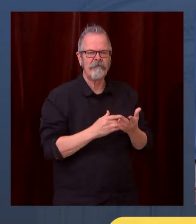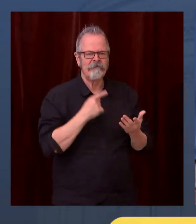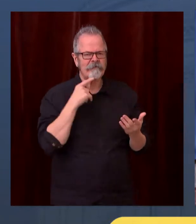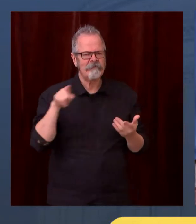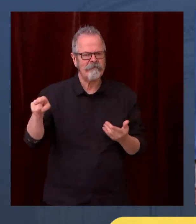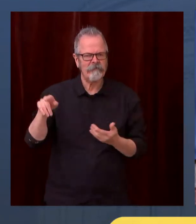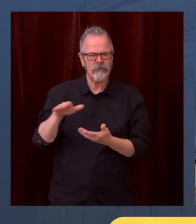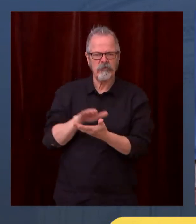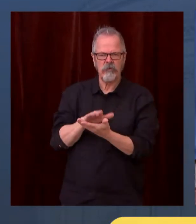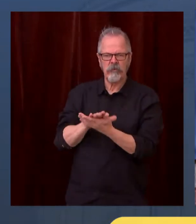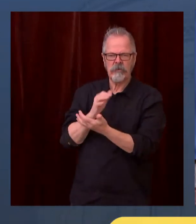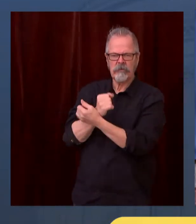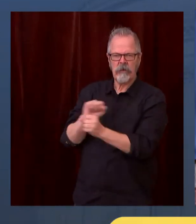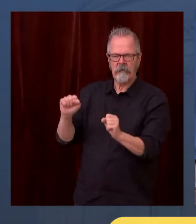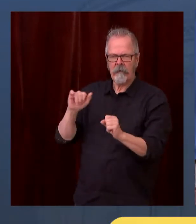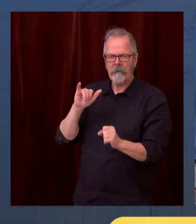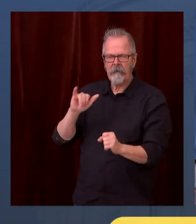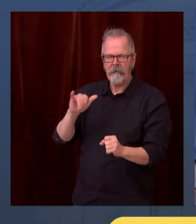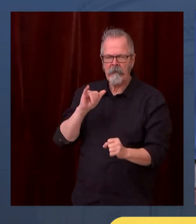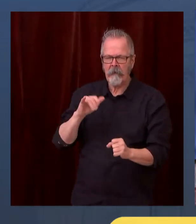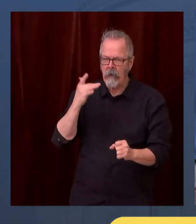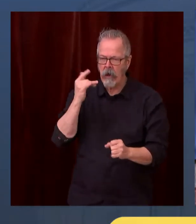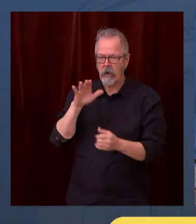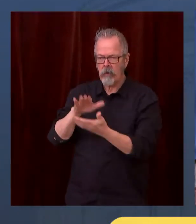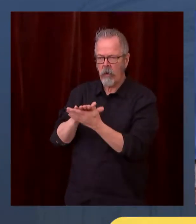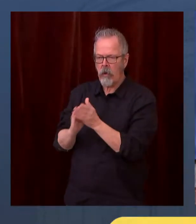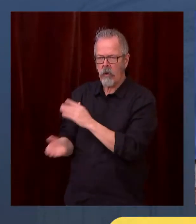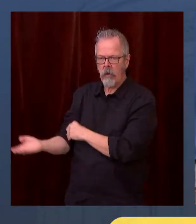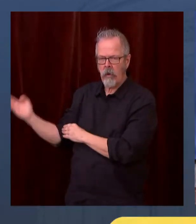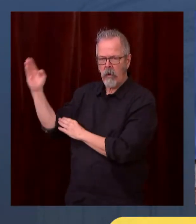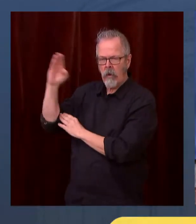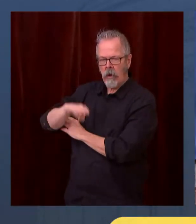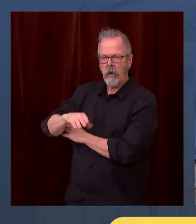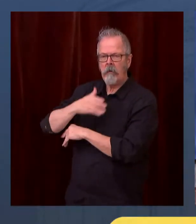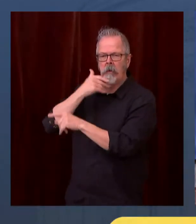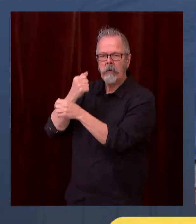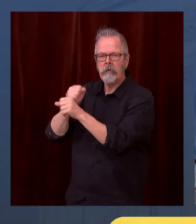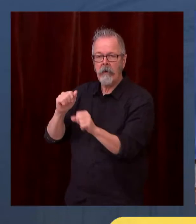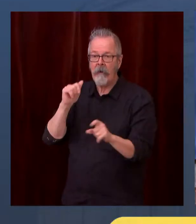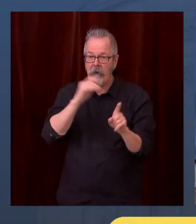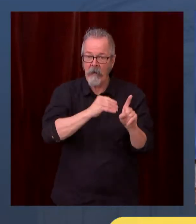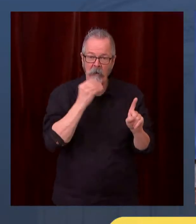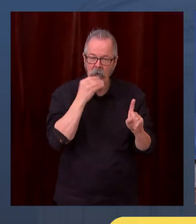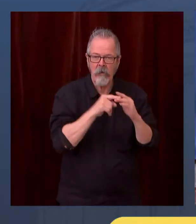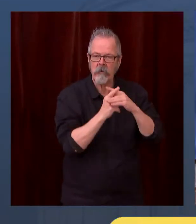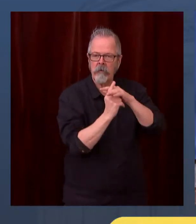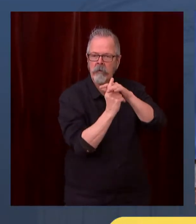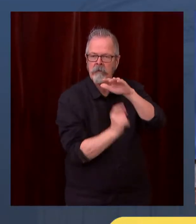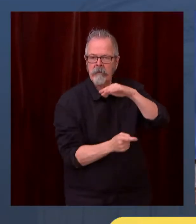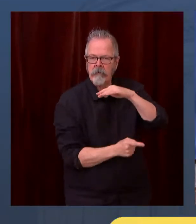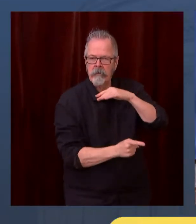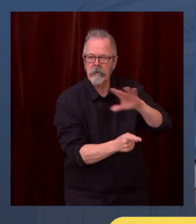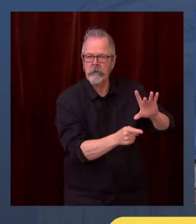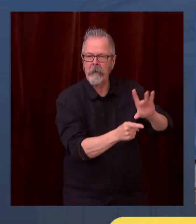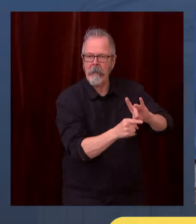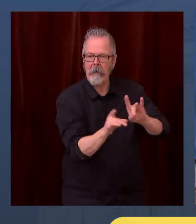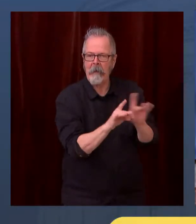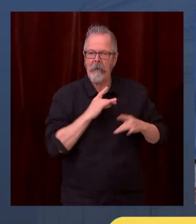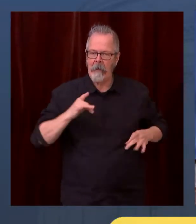exposure to the COVID virus. Just a little story about what I think is going on out there in the state of